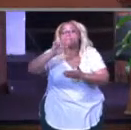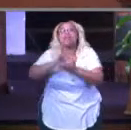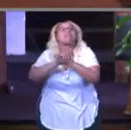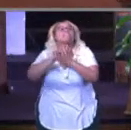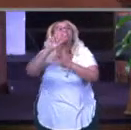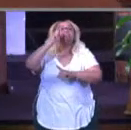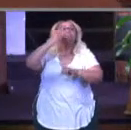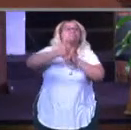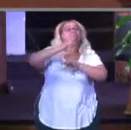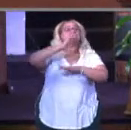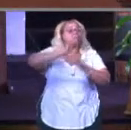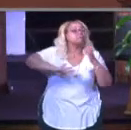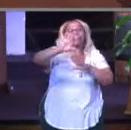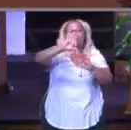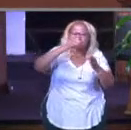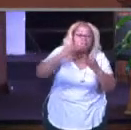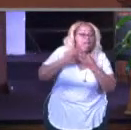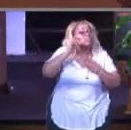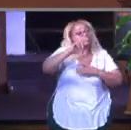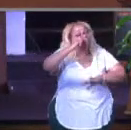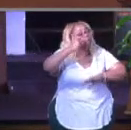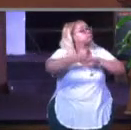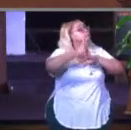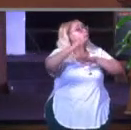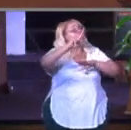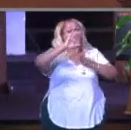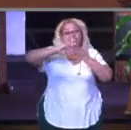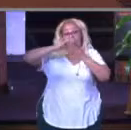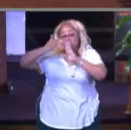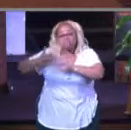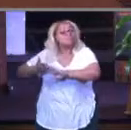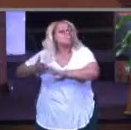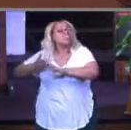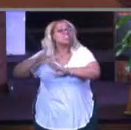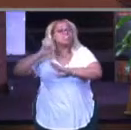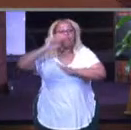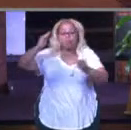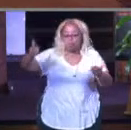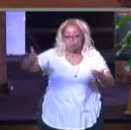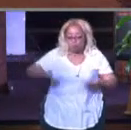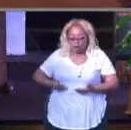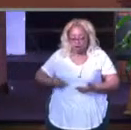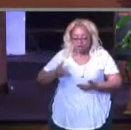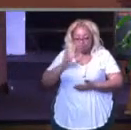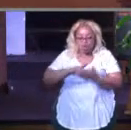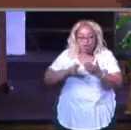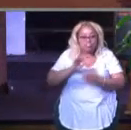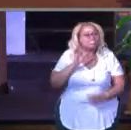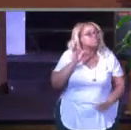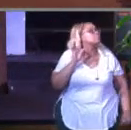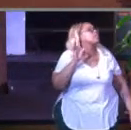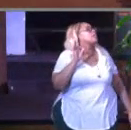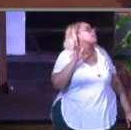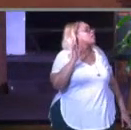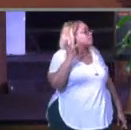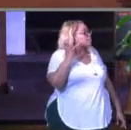marriage. You can set an atmosphere in your family. You can set an atmosphere in your neighborhood that will welcome the Holy Spirit.